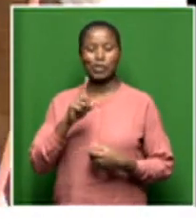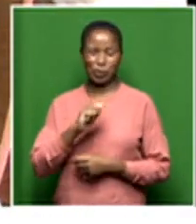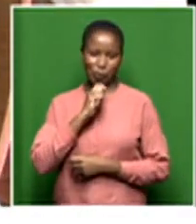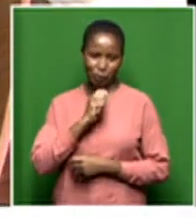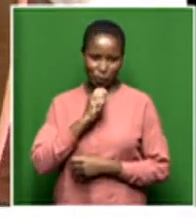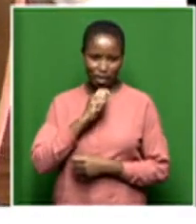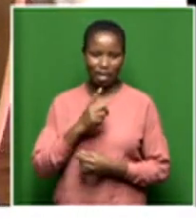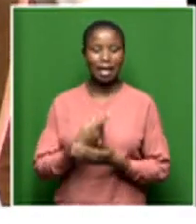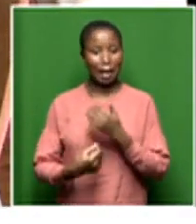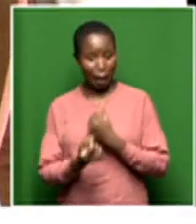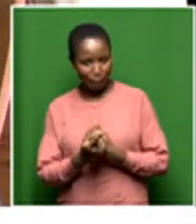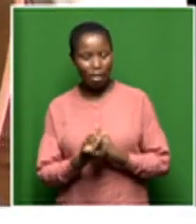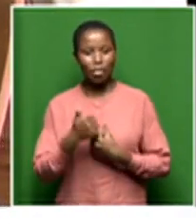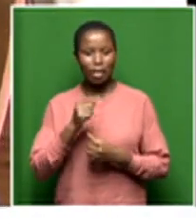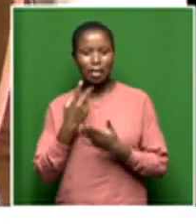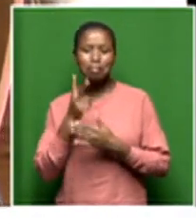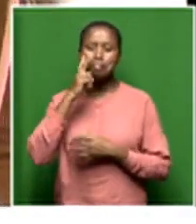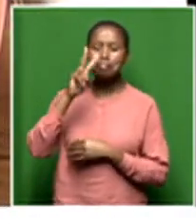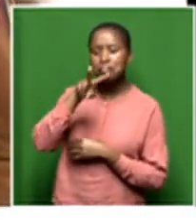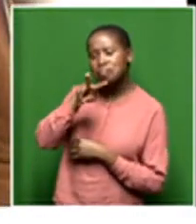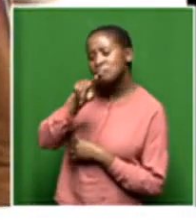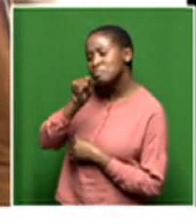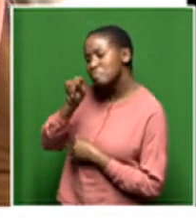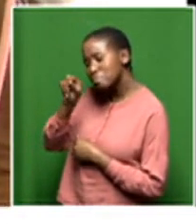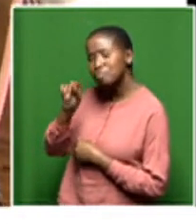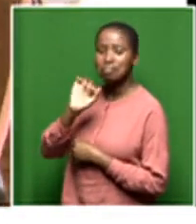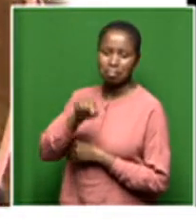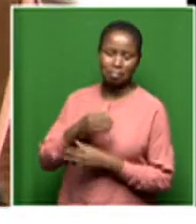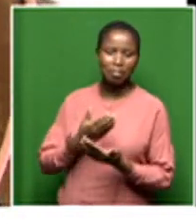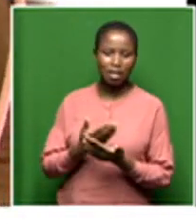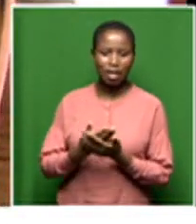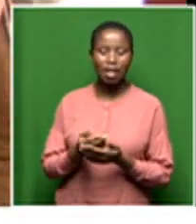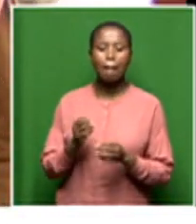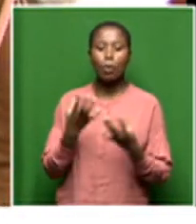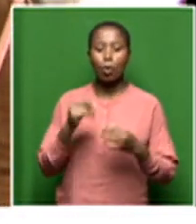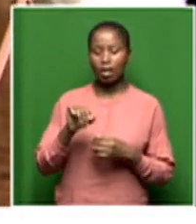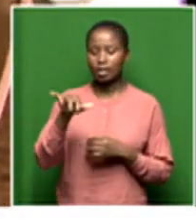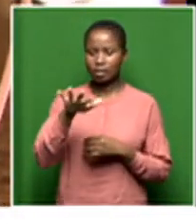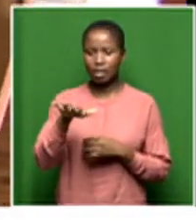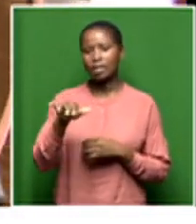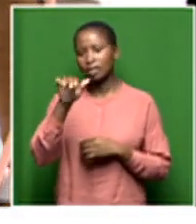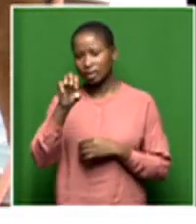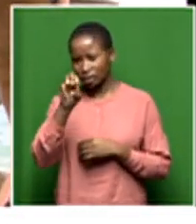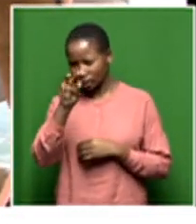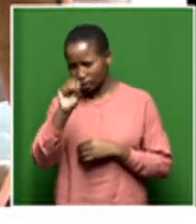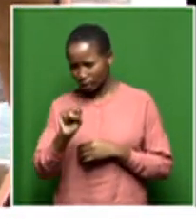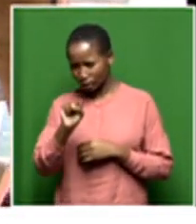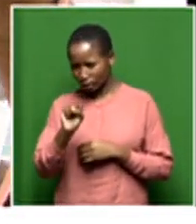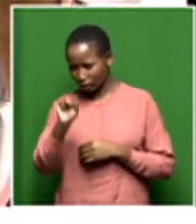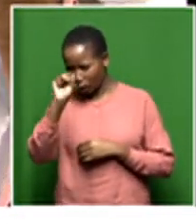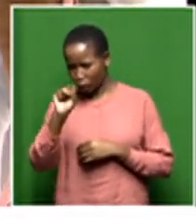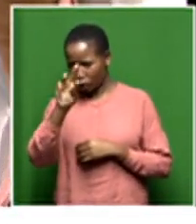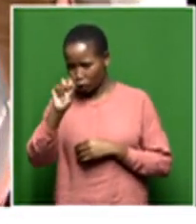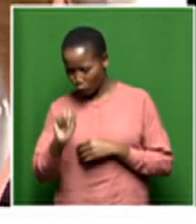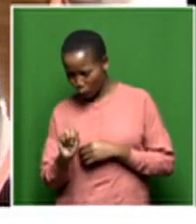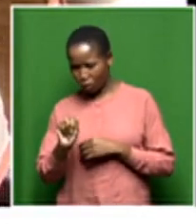mornings. So that's something that South Africa can brag about. It's just mainly this area, further south, north, anywhere else, not quite as good. And that's